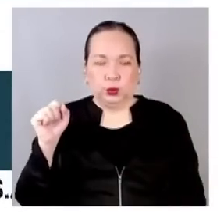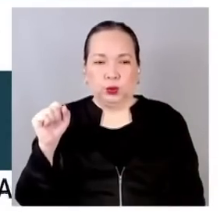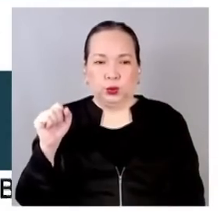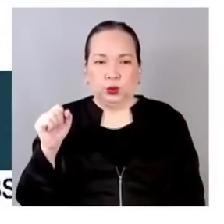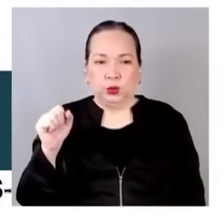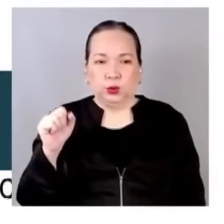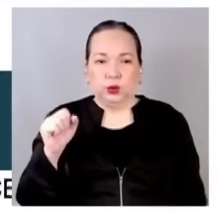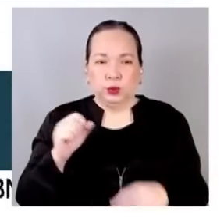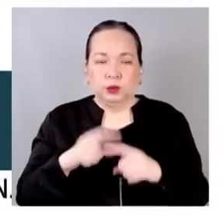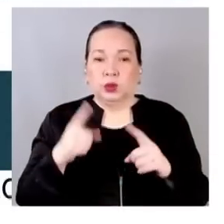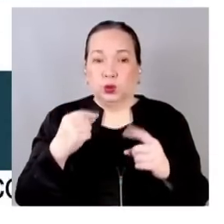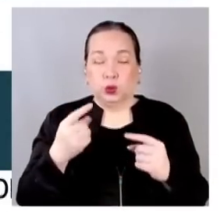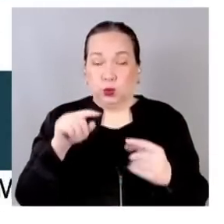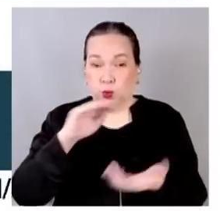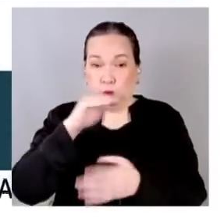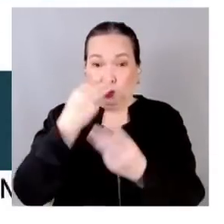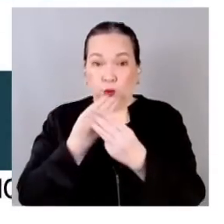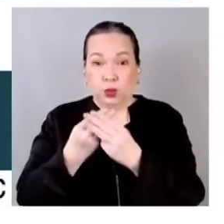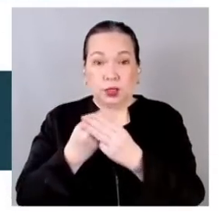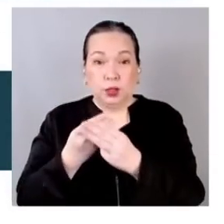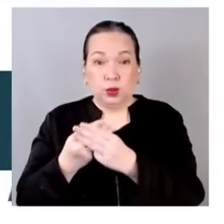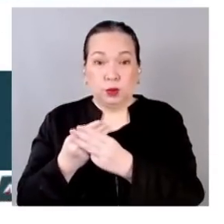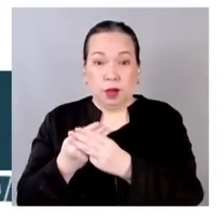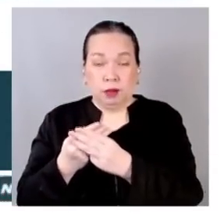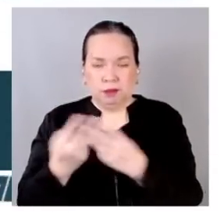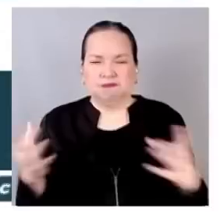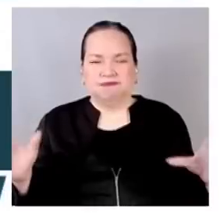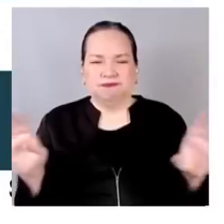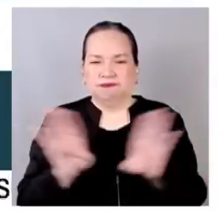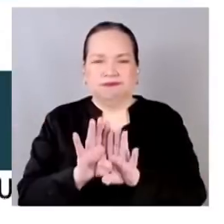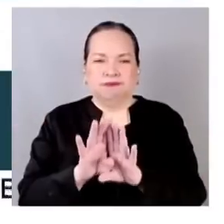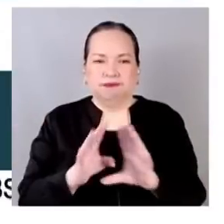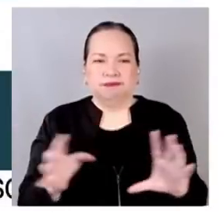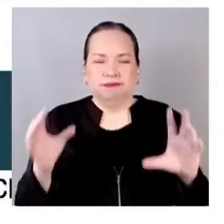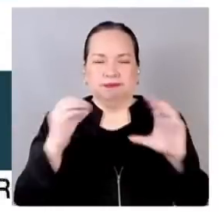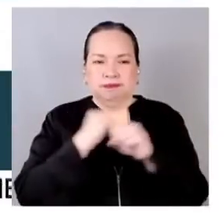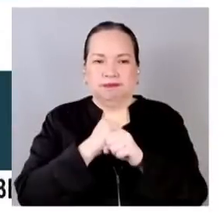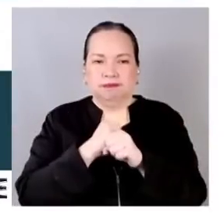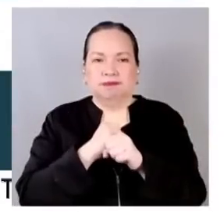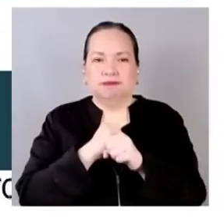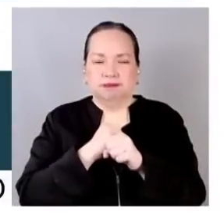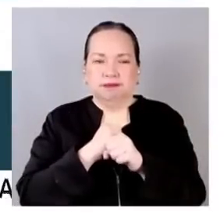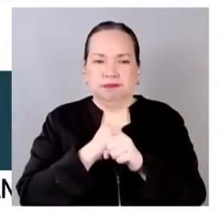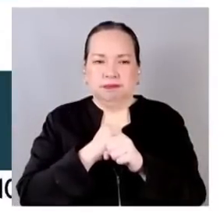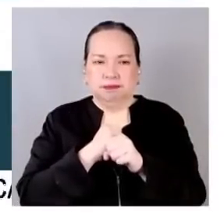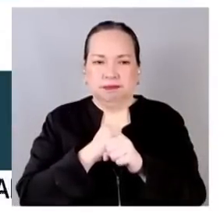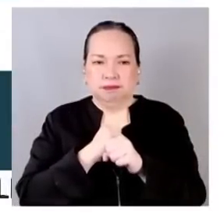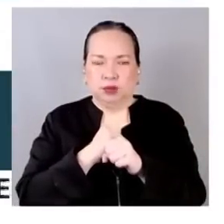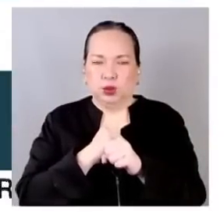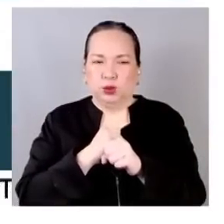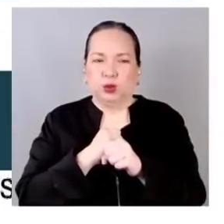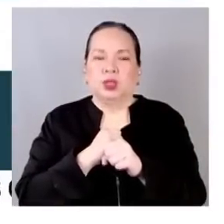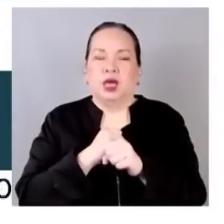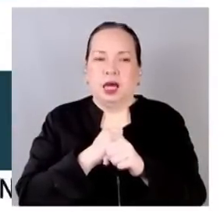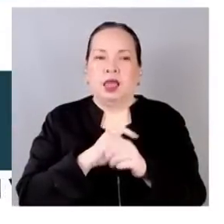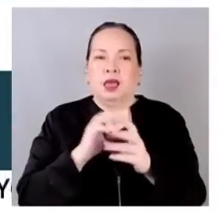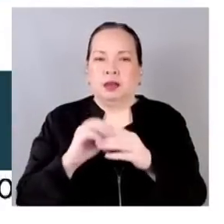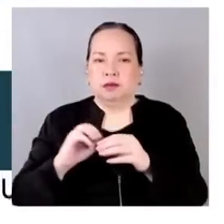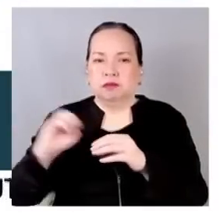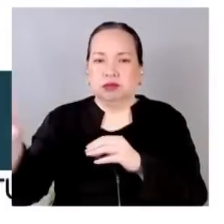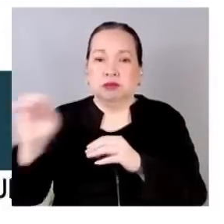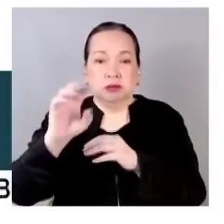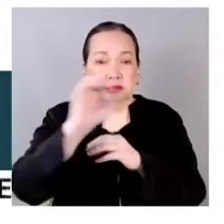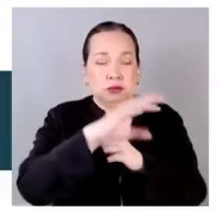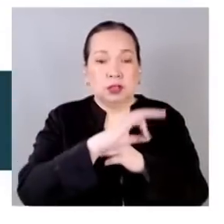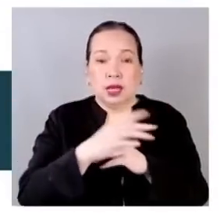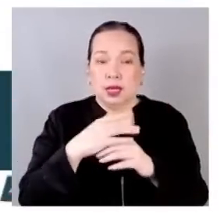by closing down the new Bilibid prison in Muntinlupa. And then I'll convert that into the